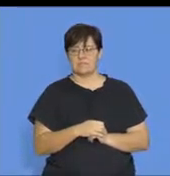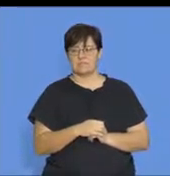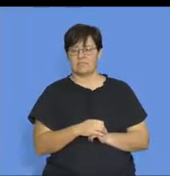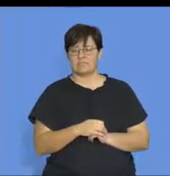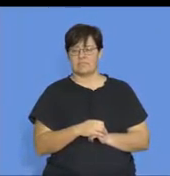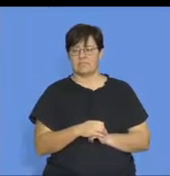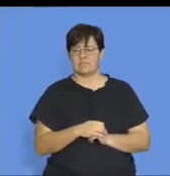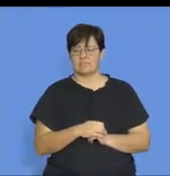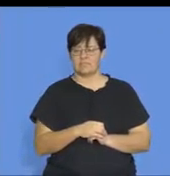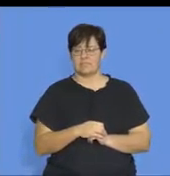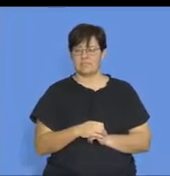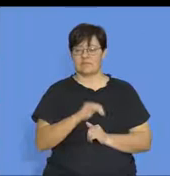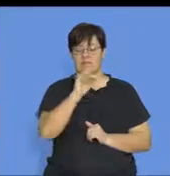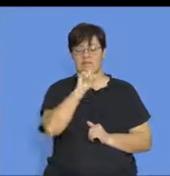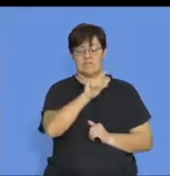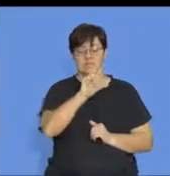Right, so minus